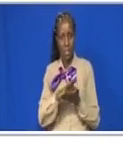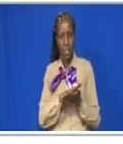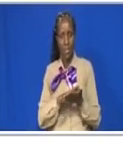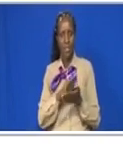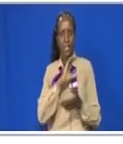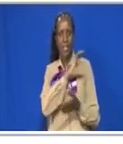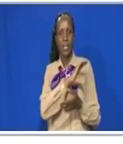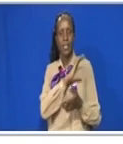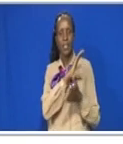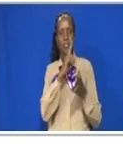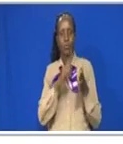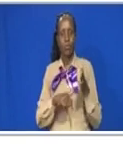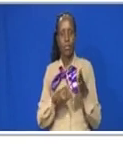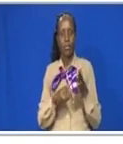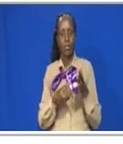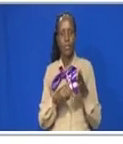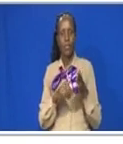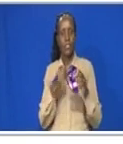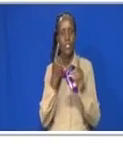are distinguishing traits.